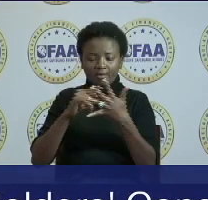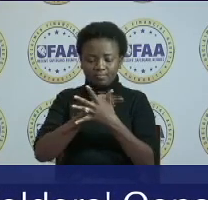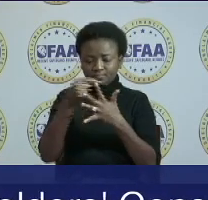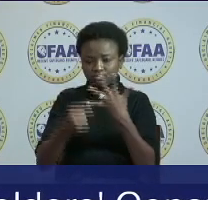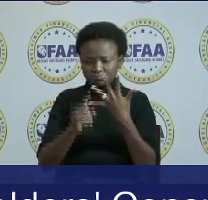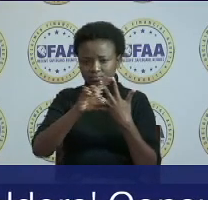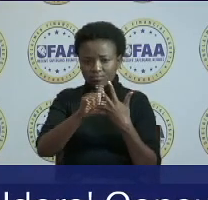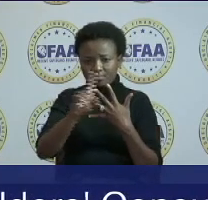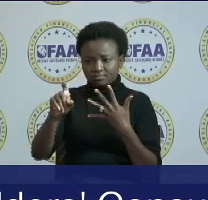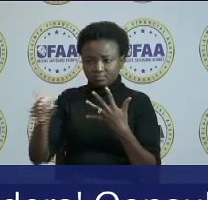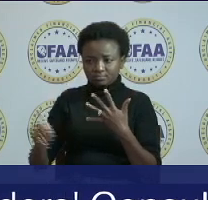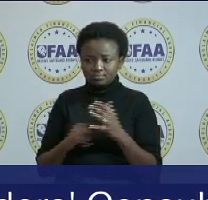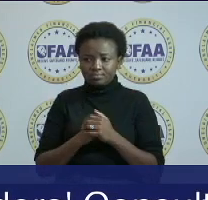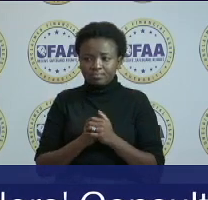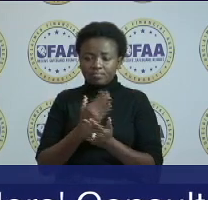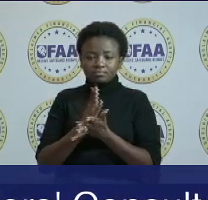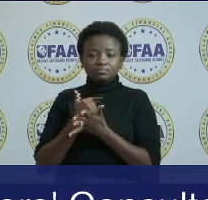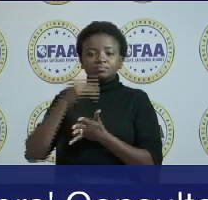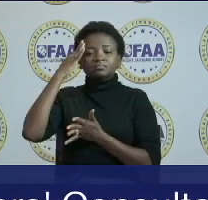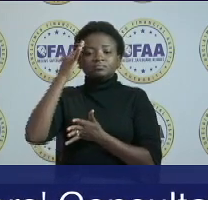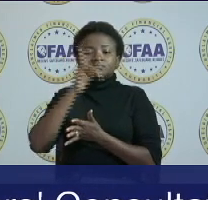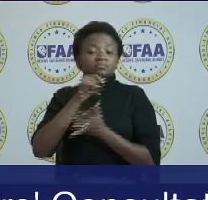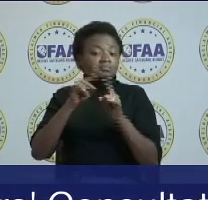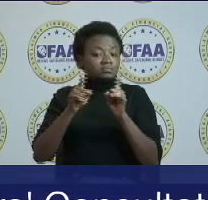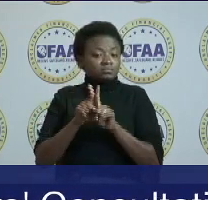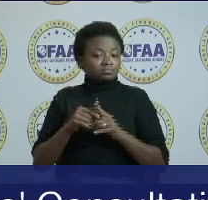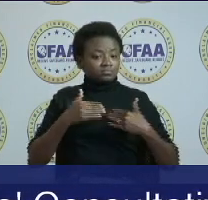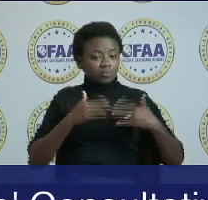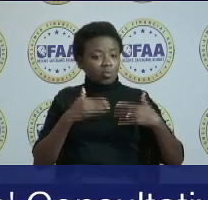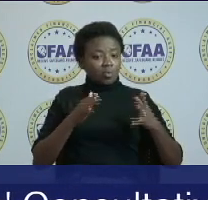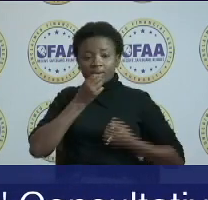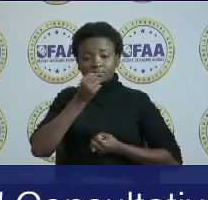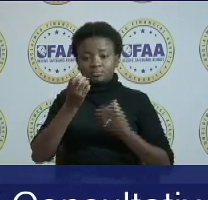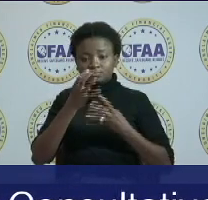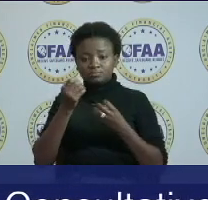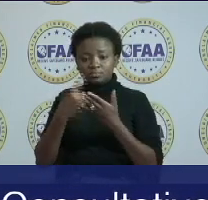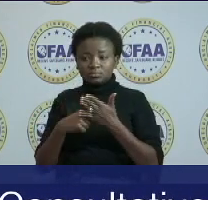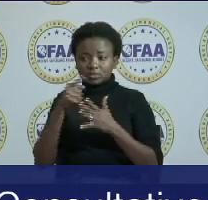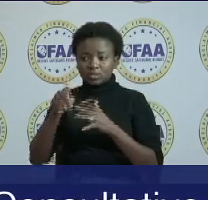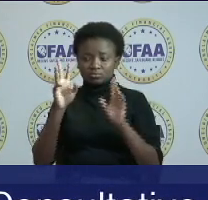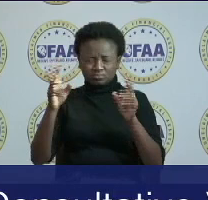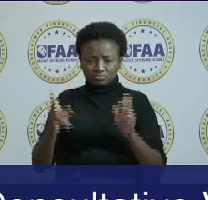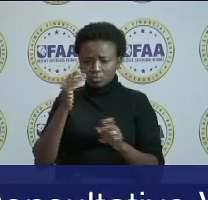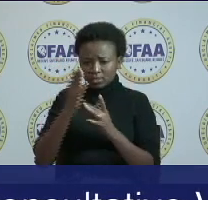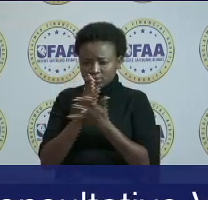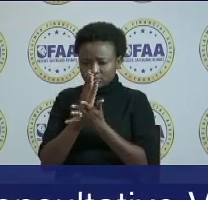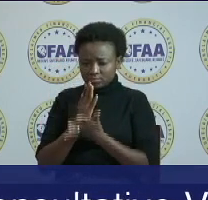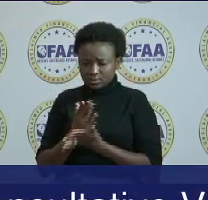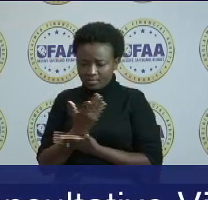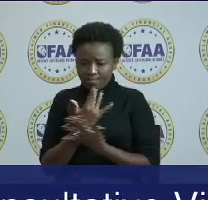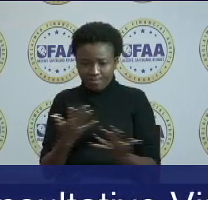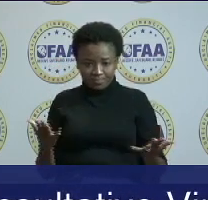Daktari. Now, of course, we know, unless we can be very honest and very candid about this conversation, there's some of these assets that might not